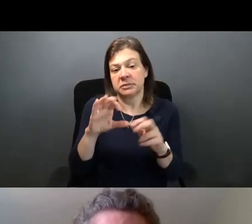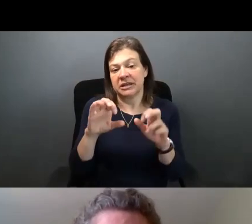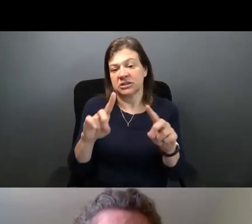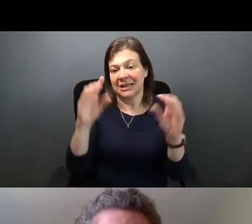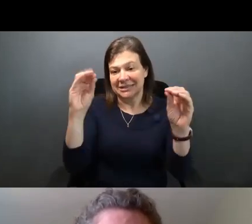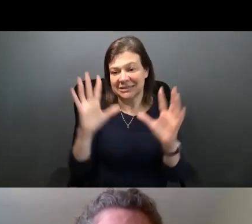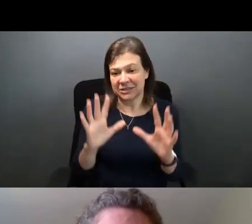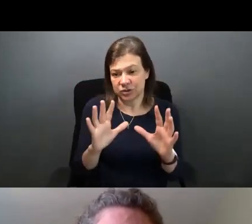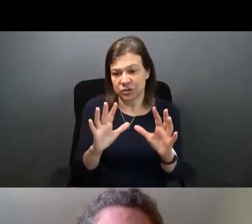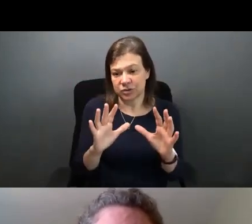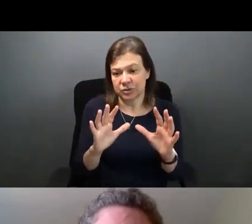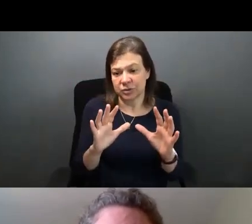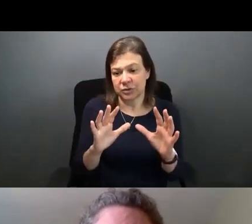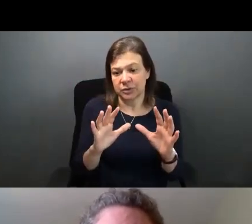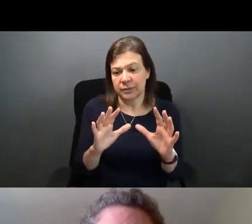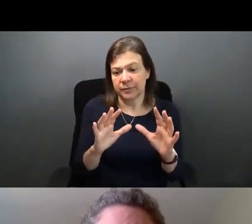teachers.